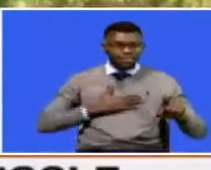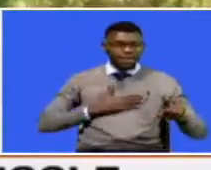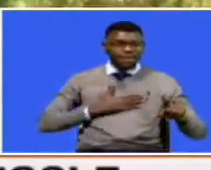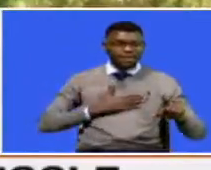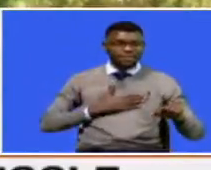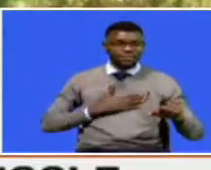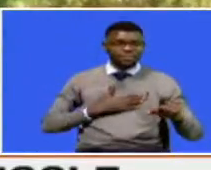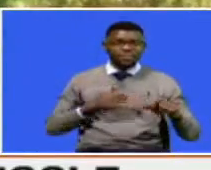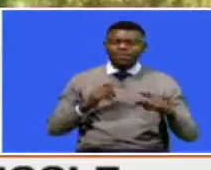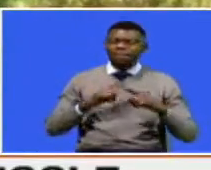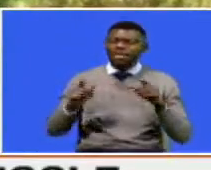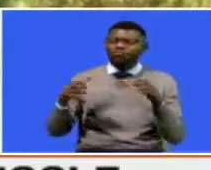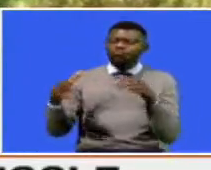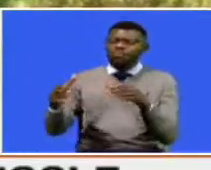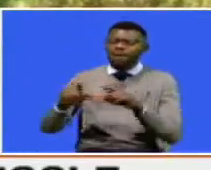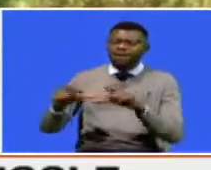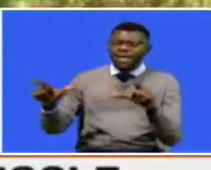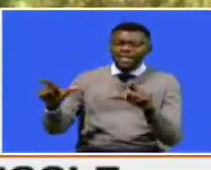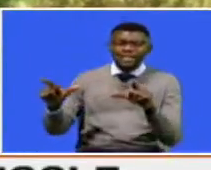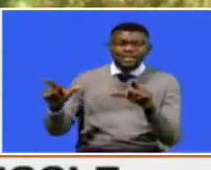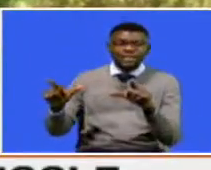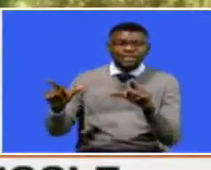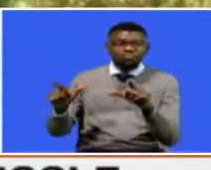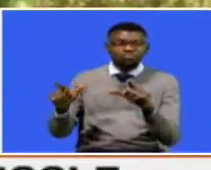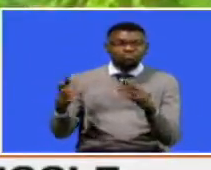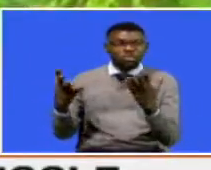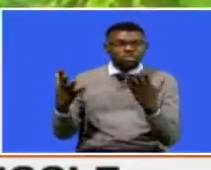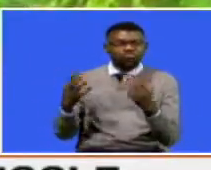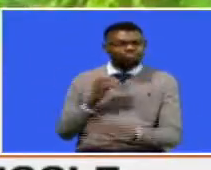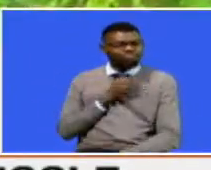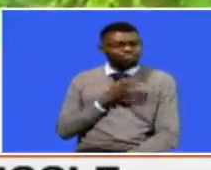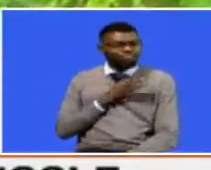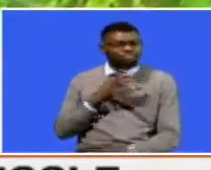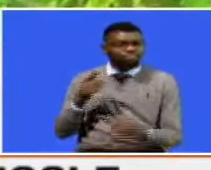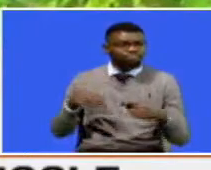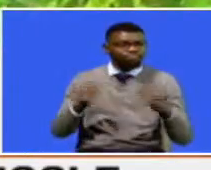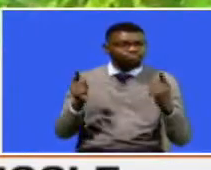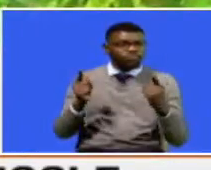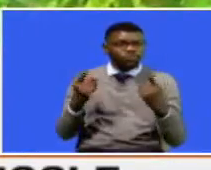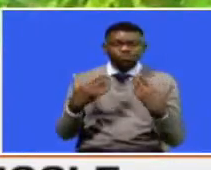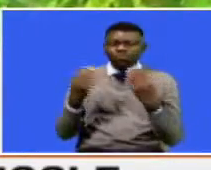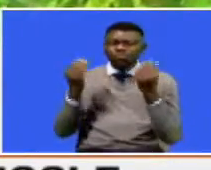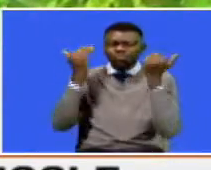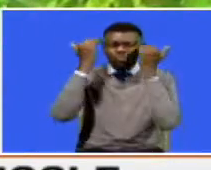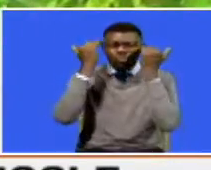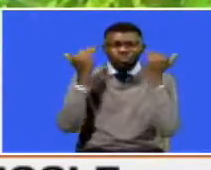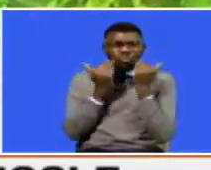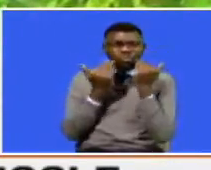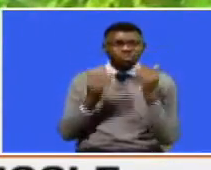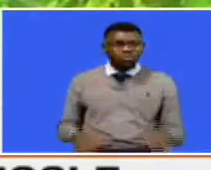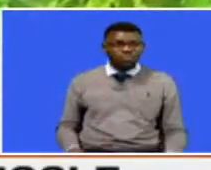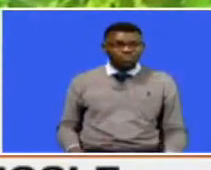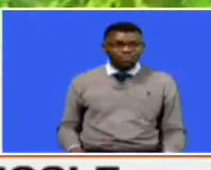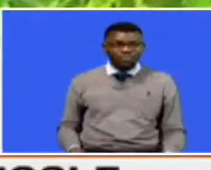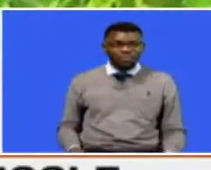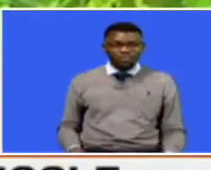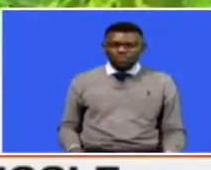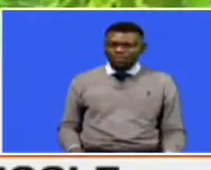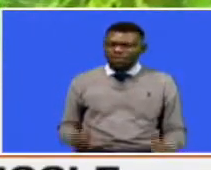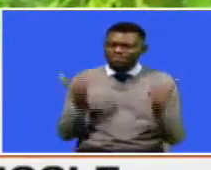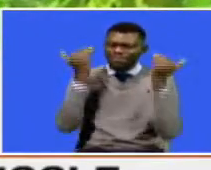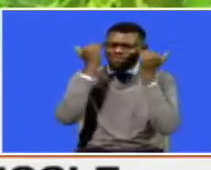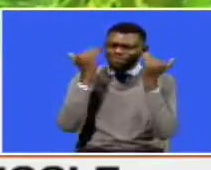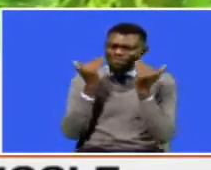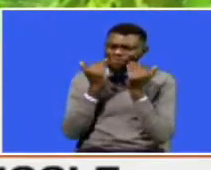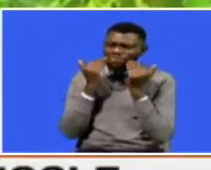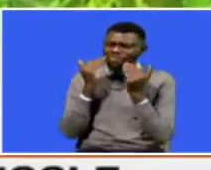The landowners who own acres of land within the disputed parcel to go to court and get clarification from the court